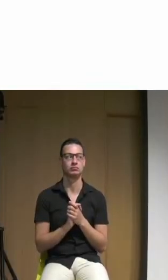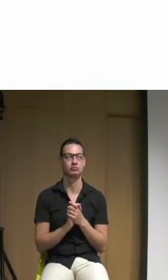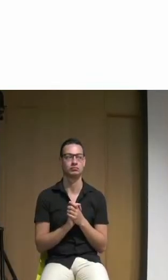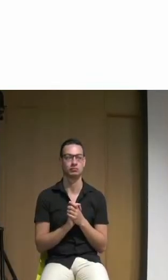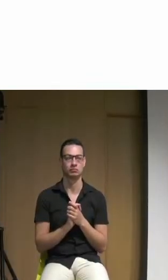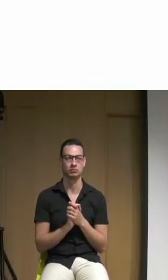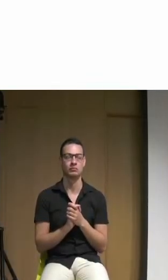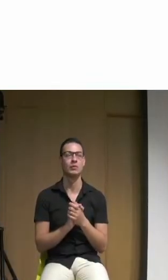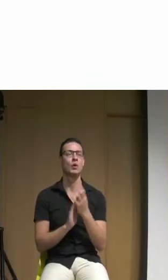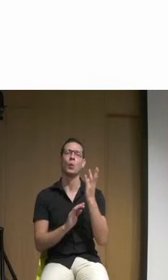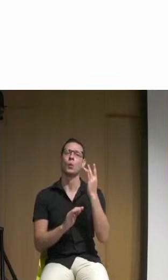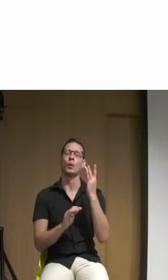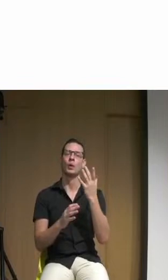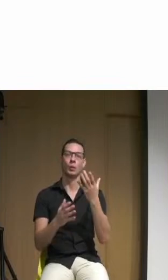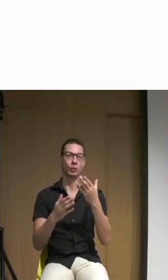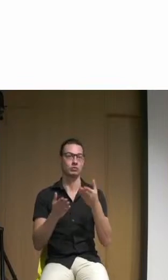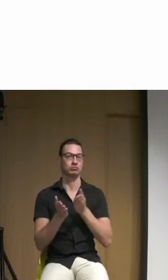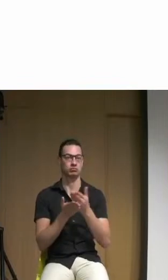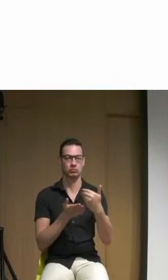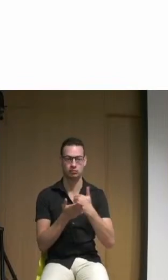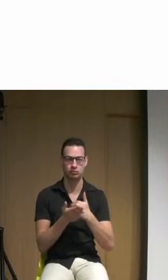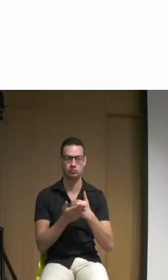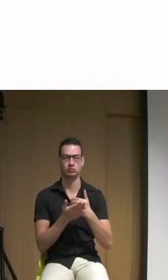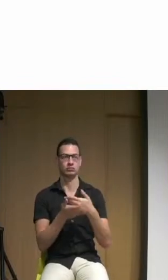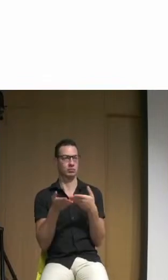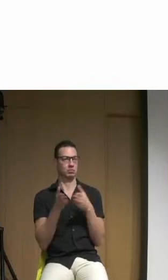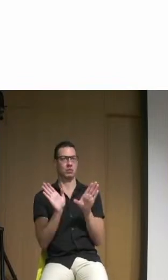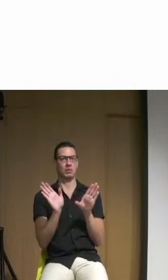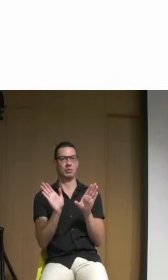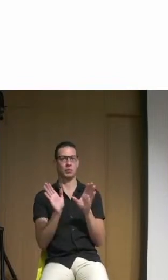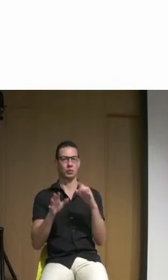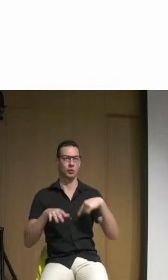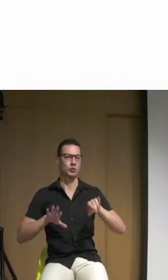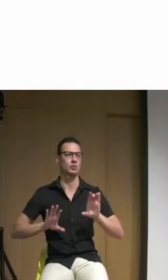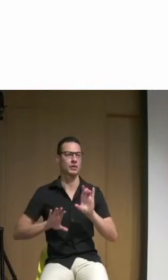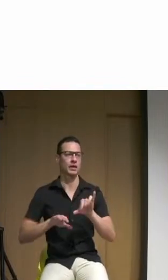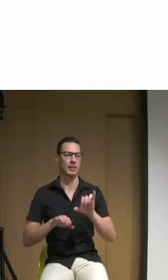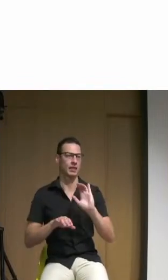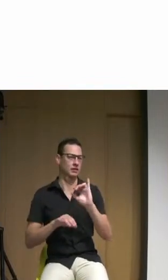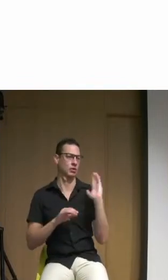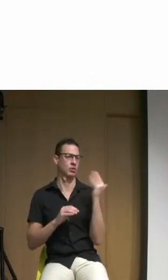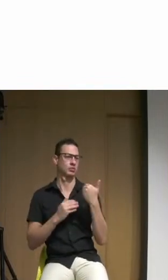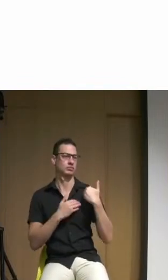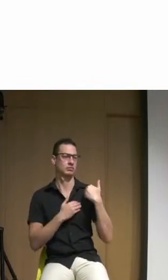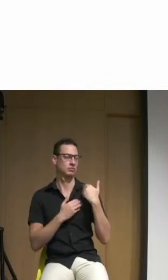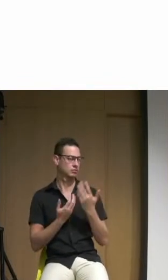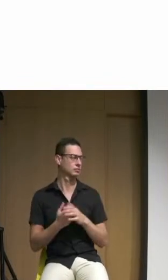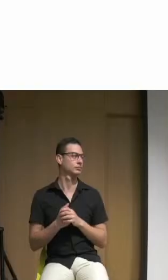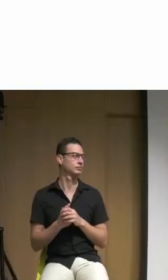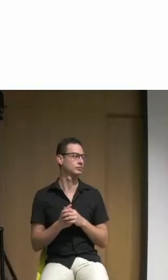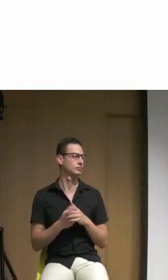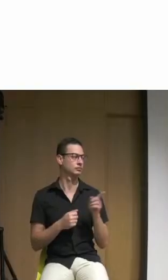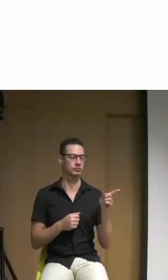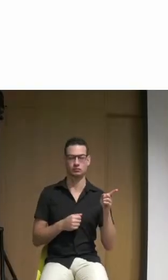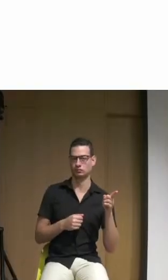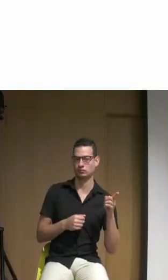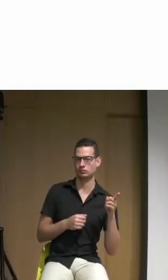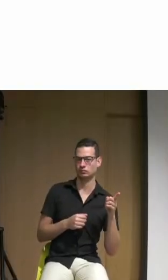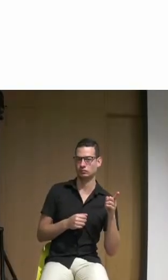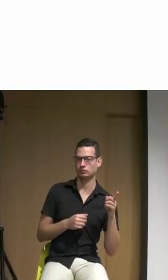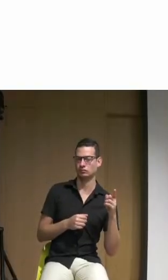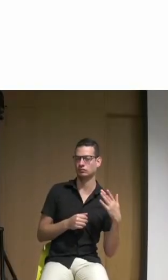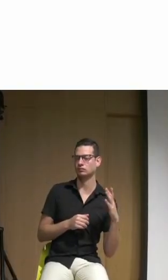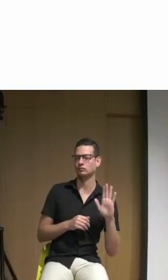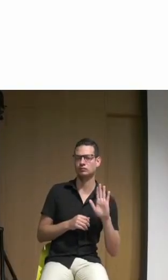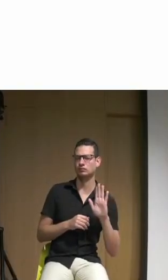being transparent, which is one of our responsibilities, and we're doing that. So I think that. So I'm sorry, and I'm sorry. I'm referring more